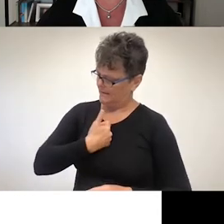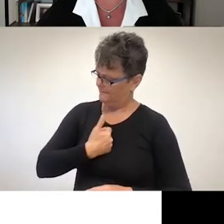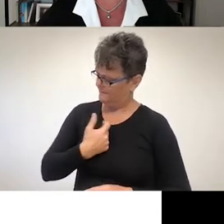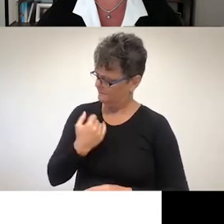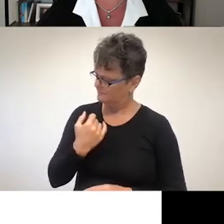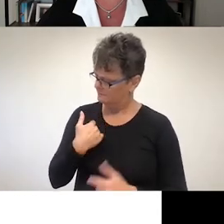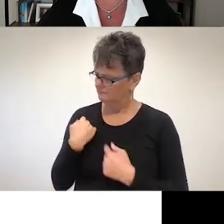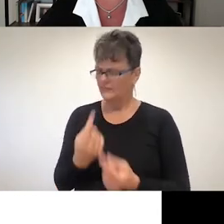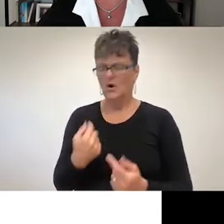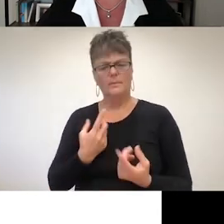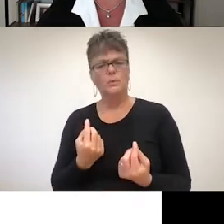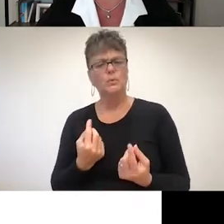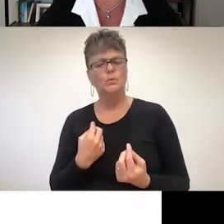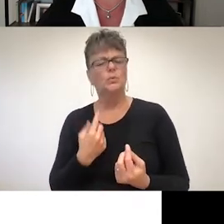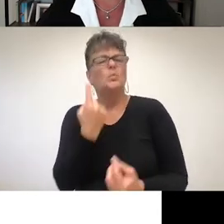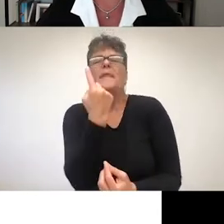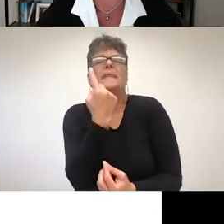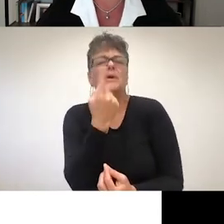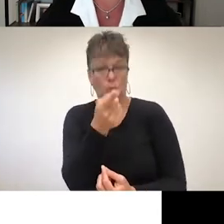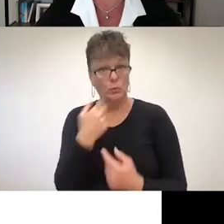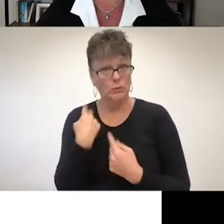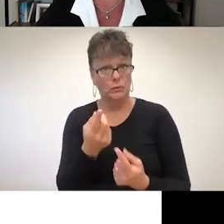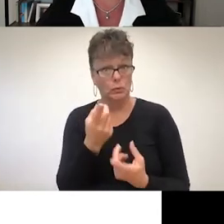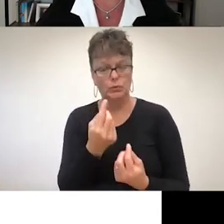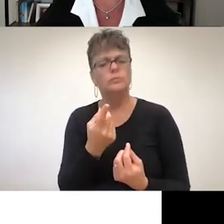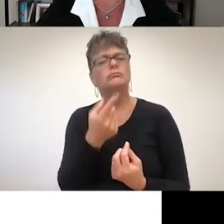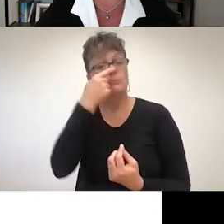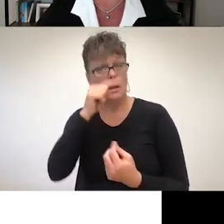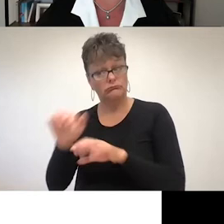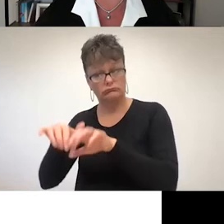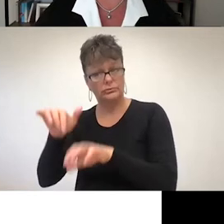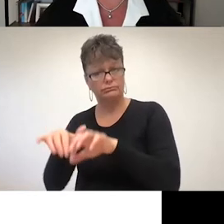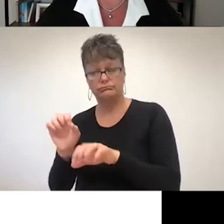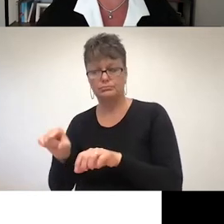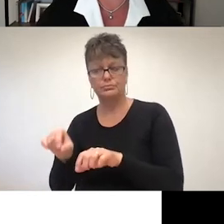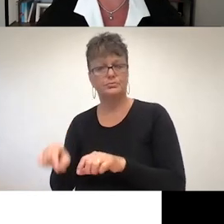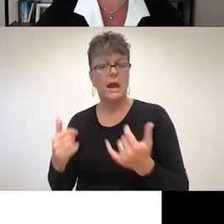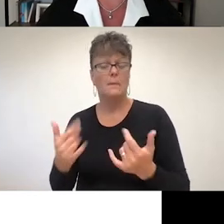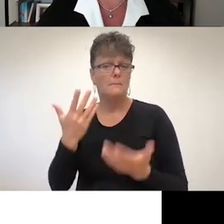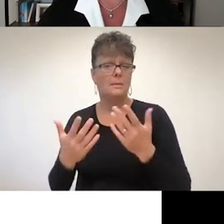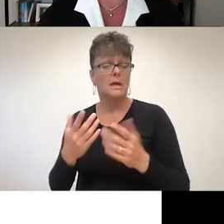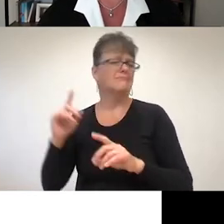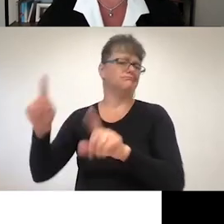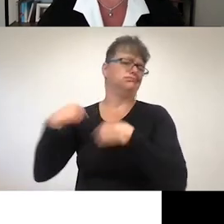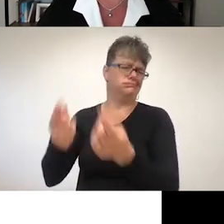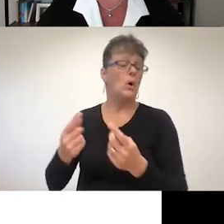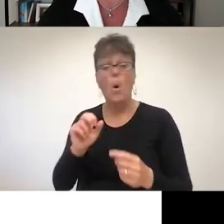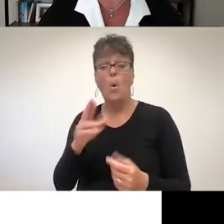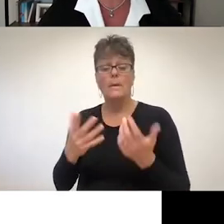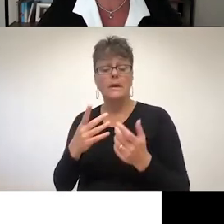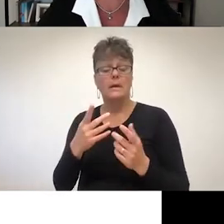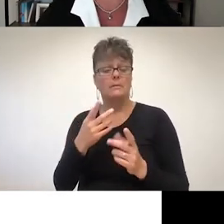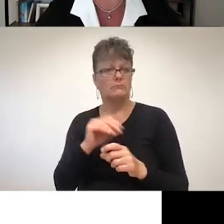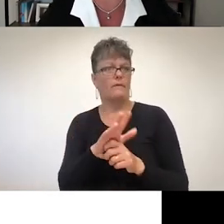chat box right now, something either you've done for a while or maybe something that's new during the pandemic, go for walks. Absolutely, Laz. Thank you so